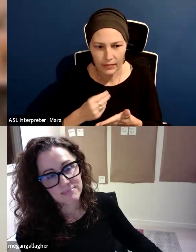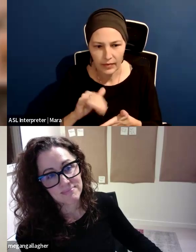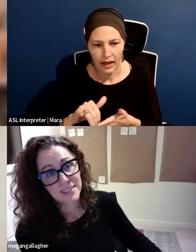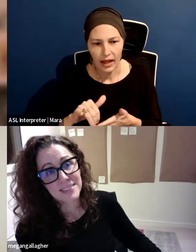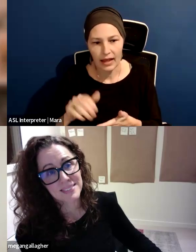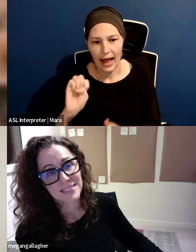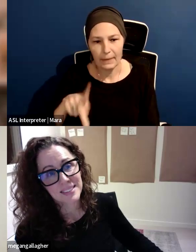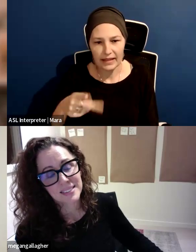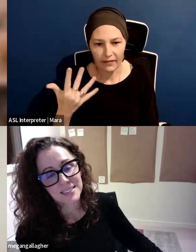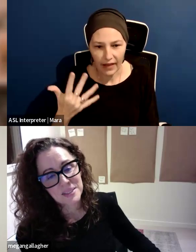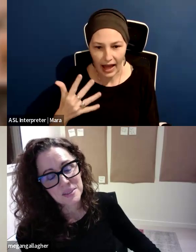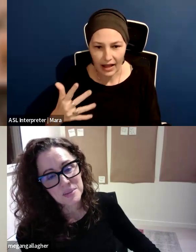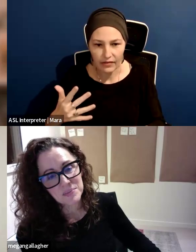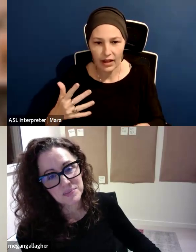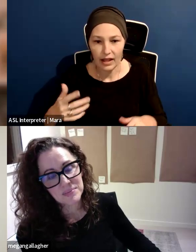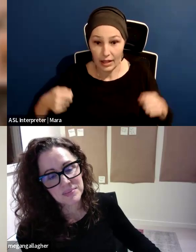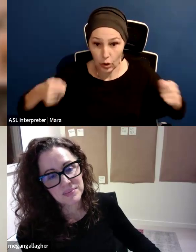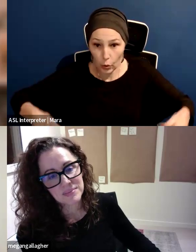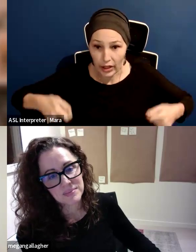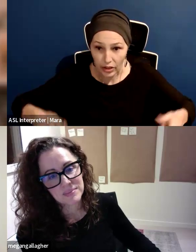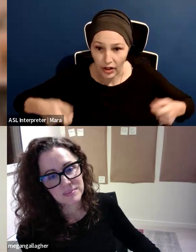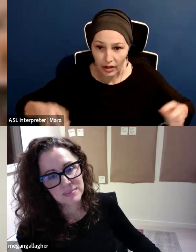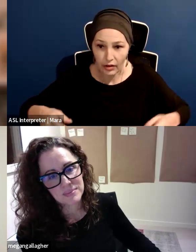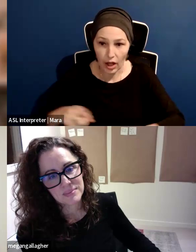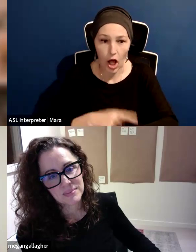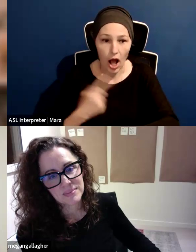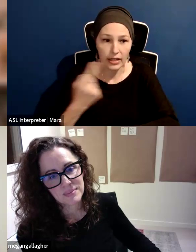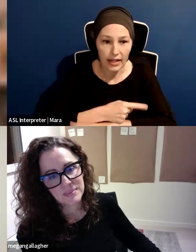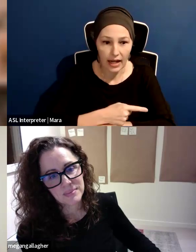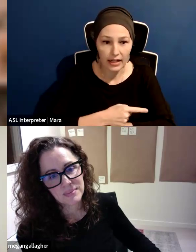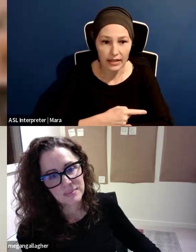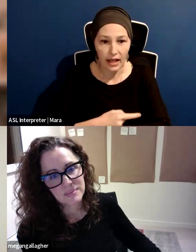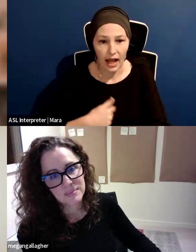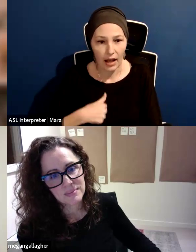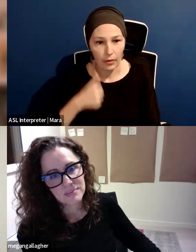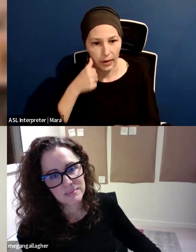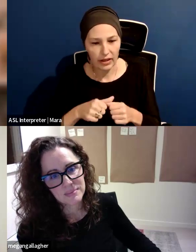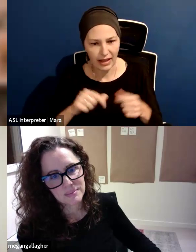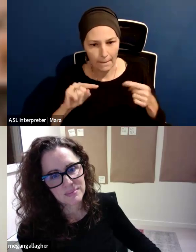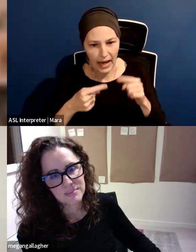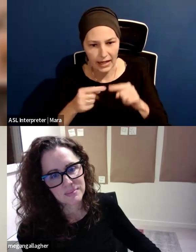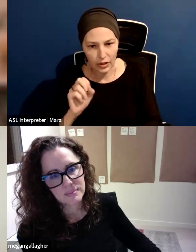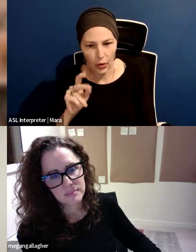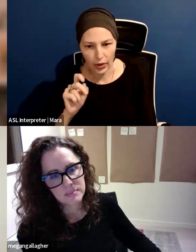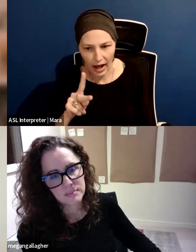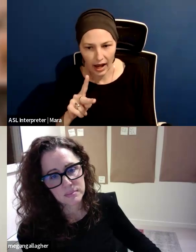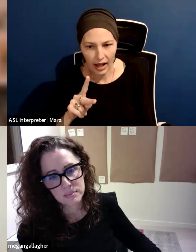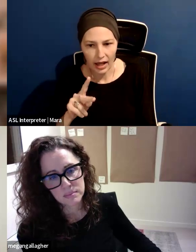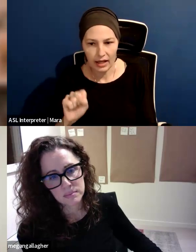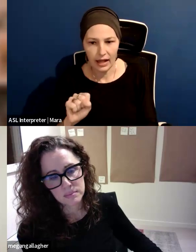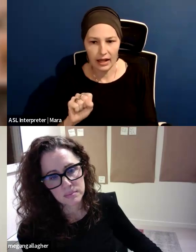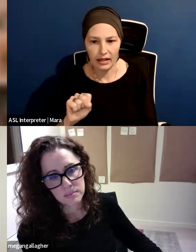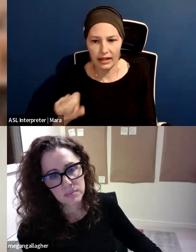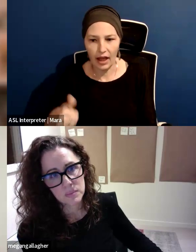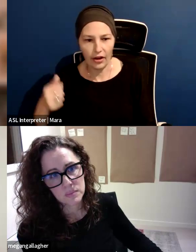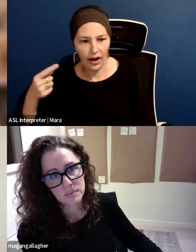half lives. Like, this is crazy. And I remember Sarah Snook saying, like, would you actually use that chair? And I was like, yeah, totally. It was also like the Ferrari of